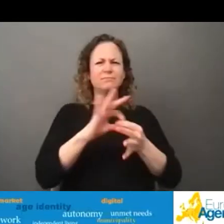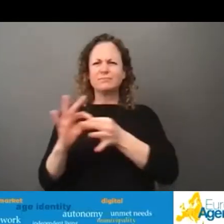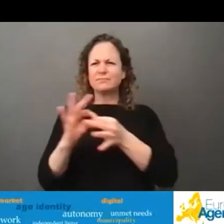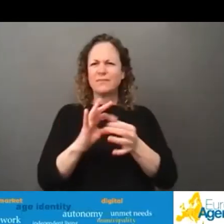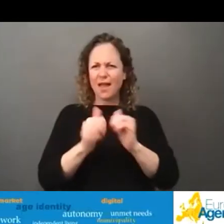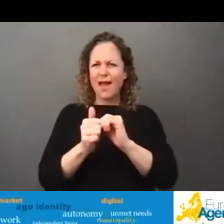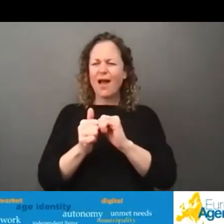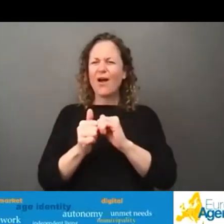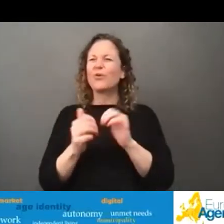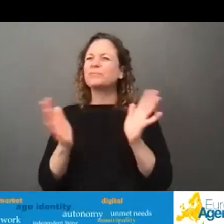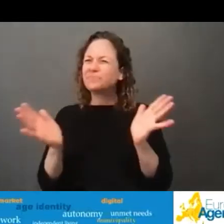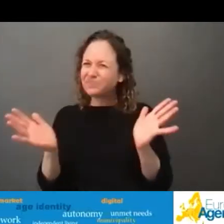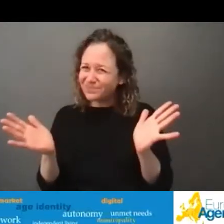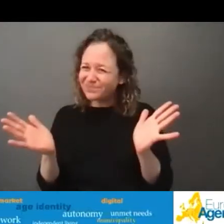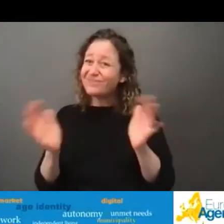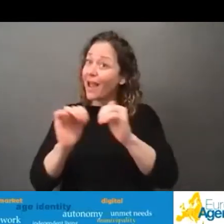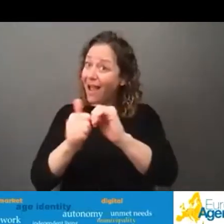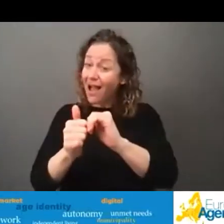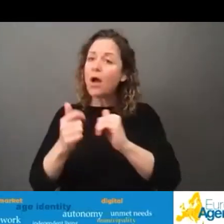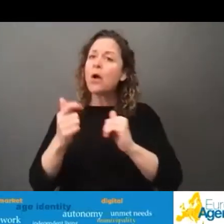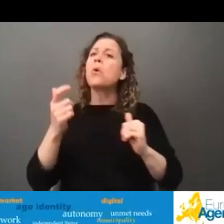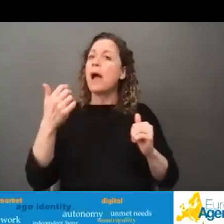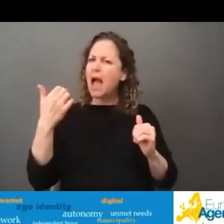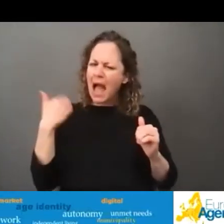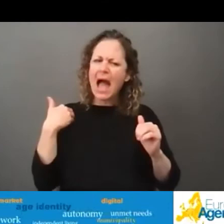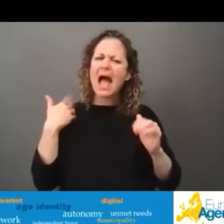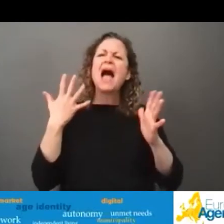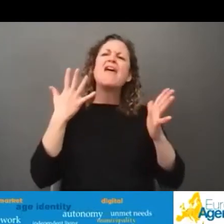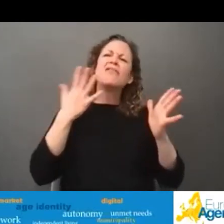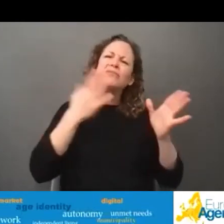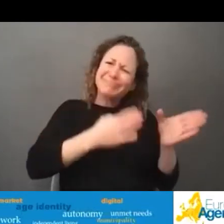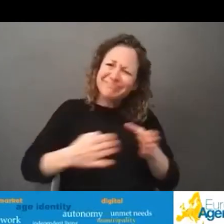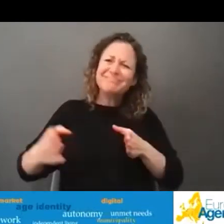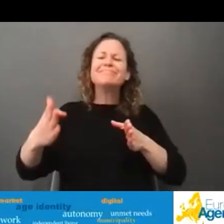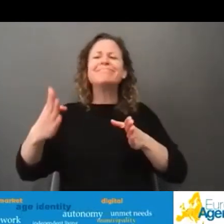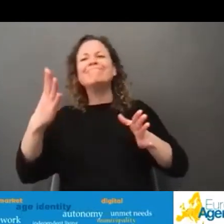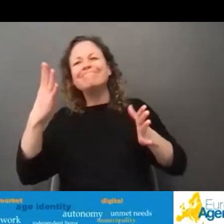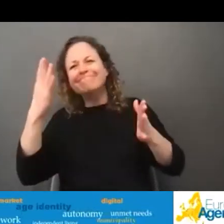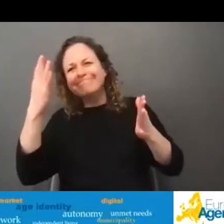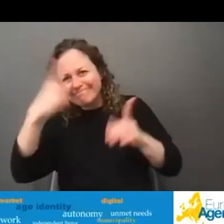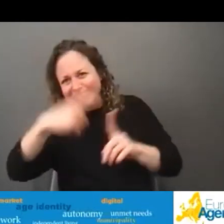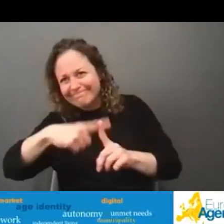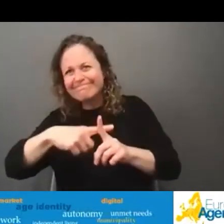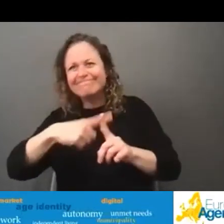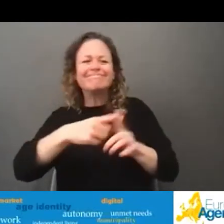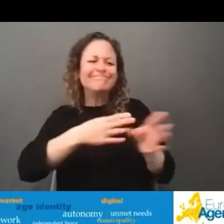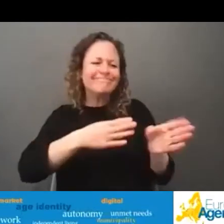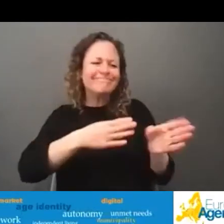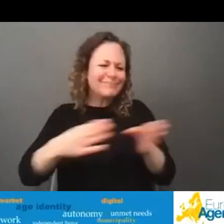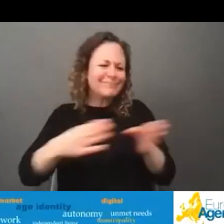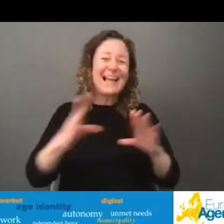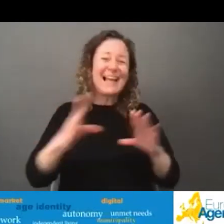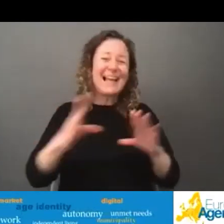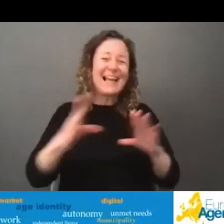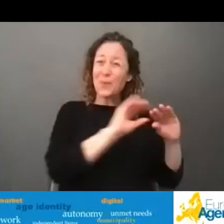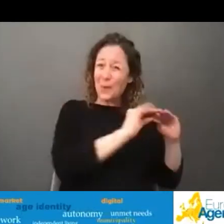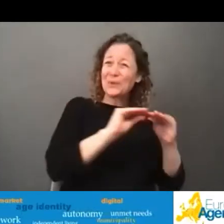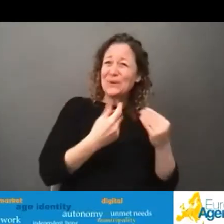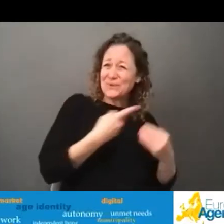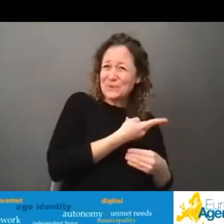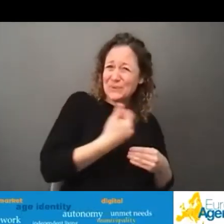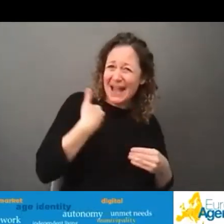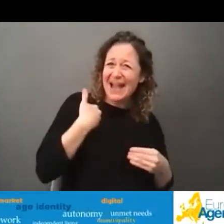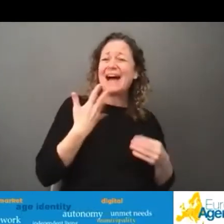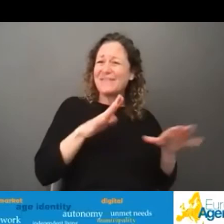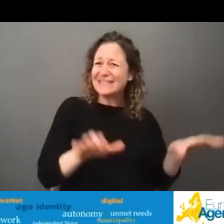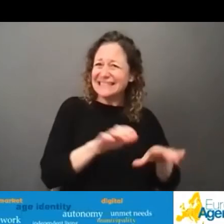intention, lots of programs, and aside from the two organizations I mentioned earlier, there's associations across Canada that's, putting the